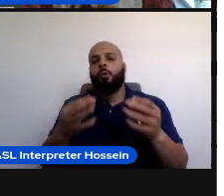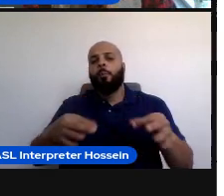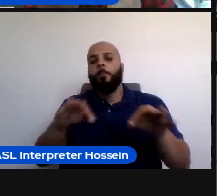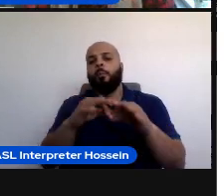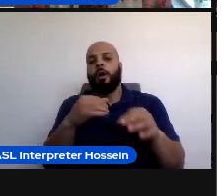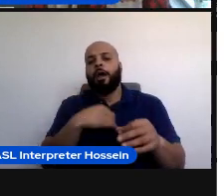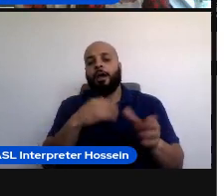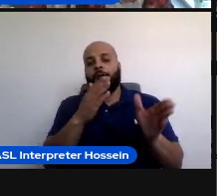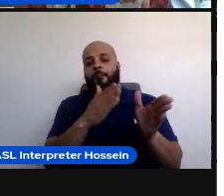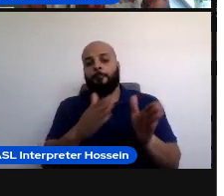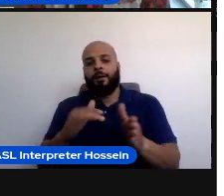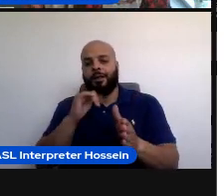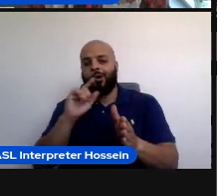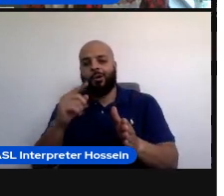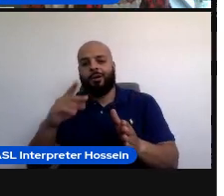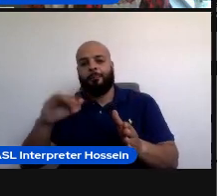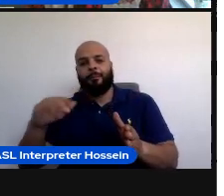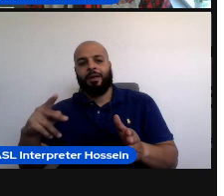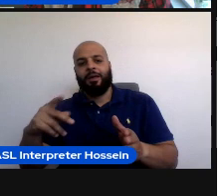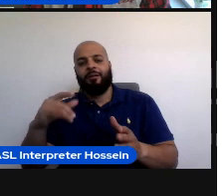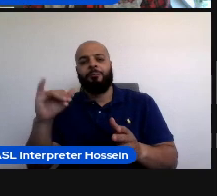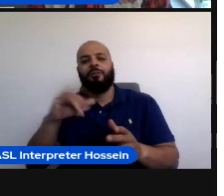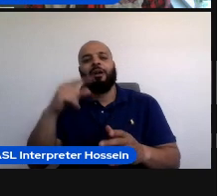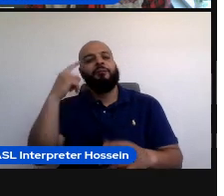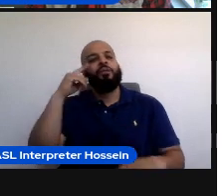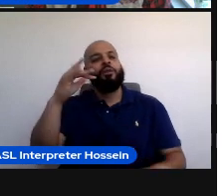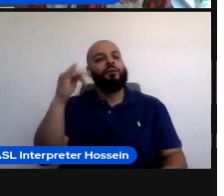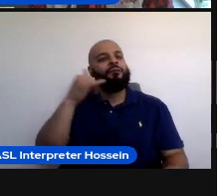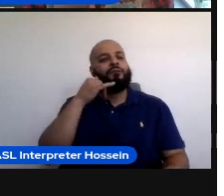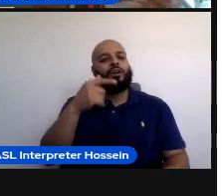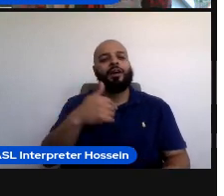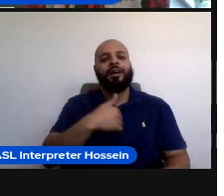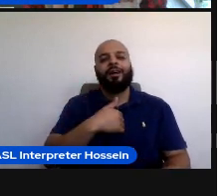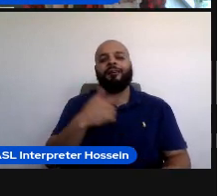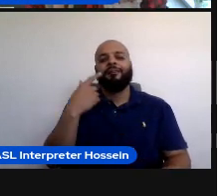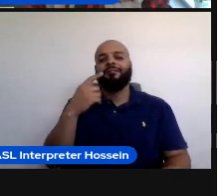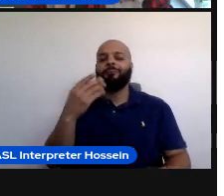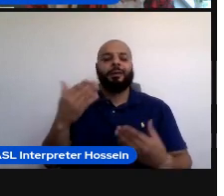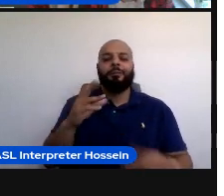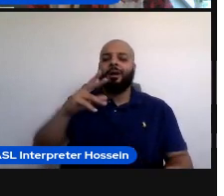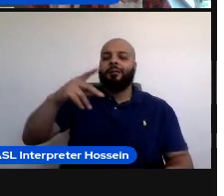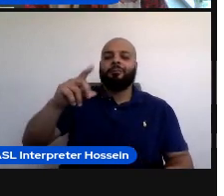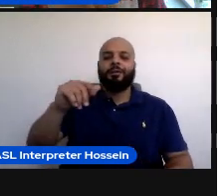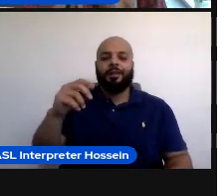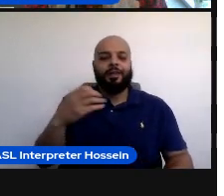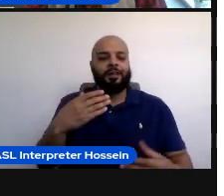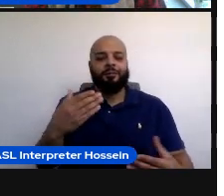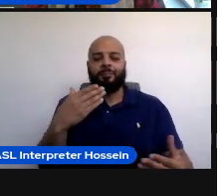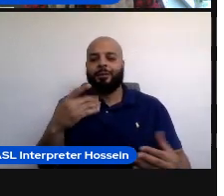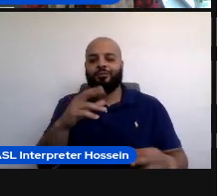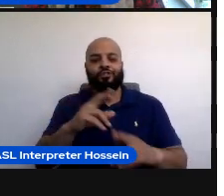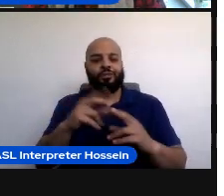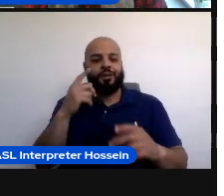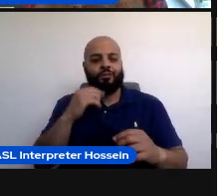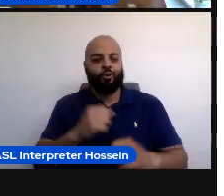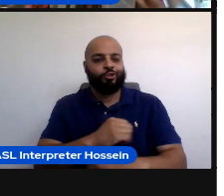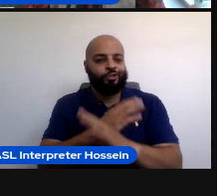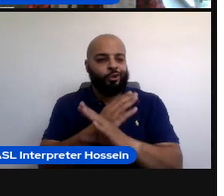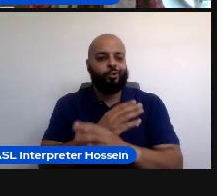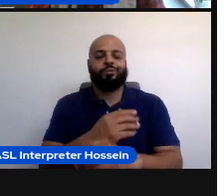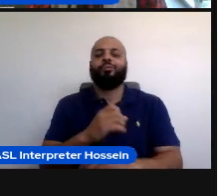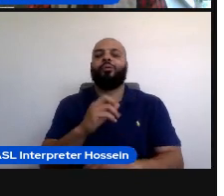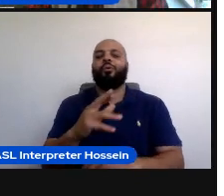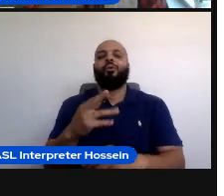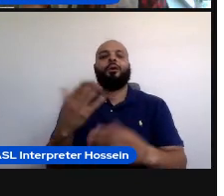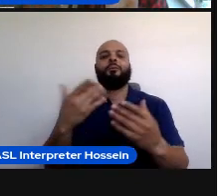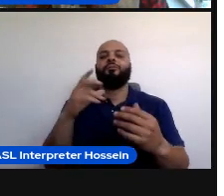map. So if you've ever had your phone do an update in the middle of, getting ready for a Zoom meeting, or if you go on to,